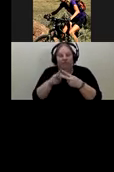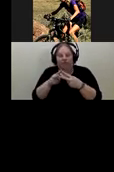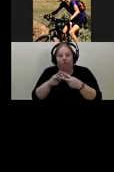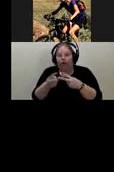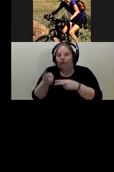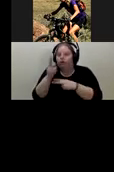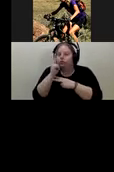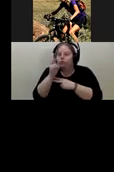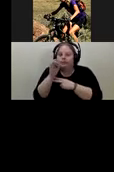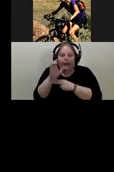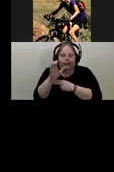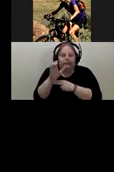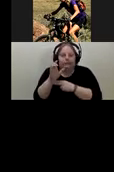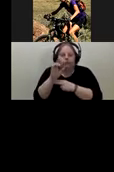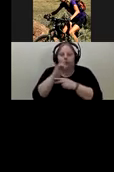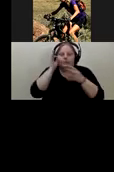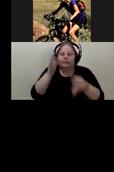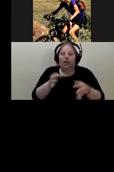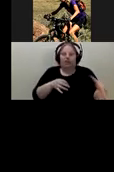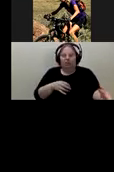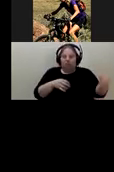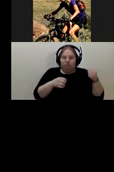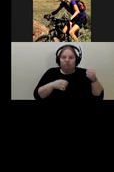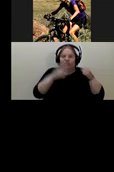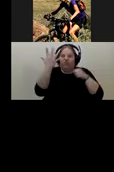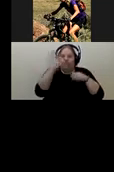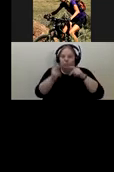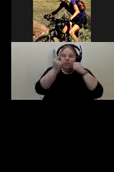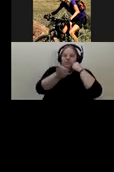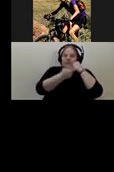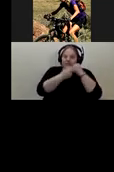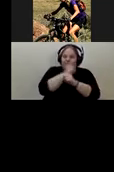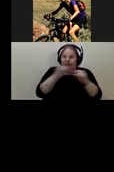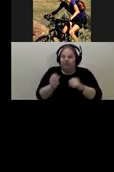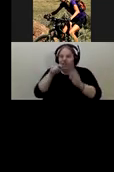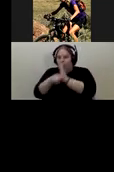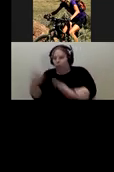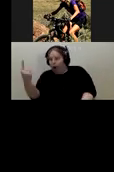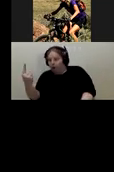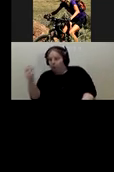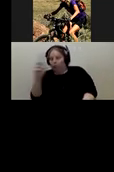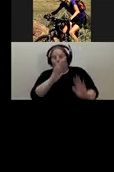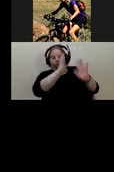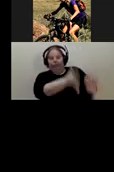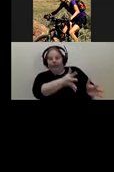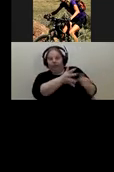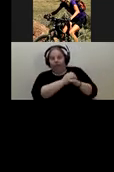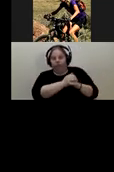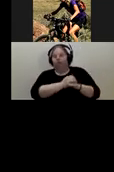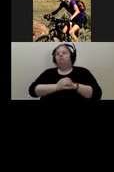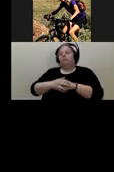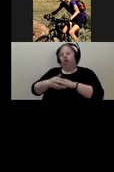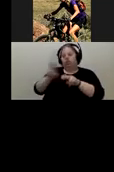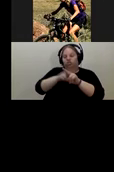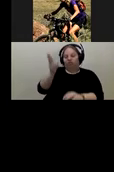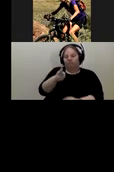2 seconds. Your only choices are pull the lever to save five people and kill one, or leave it be and let the train run